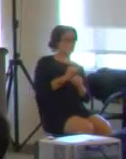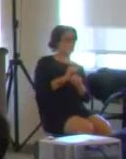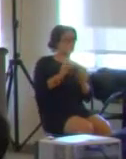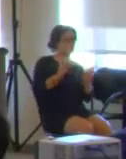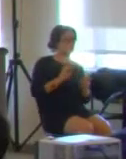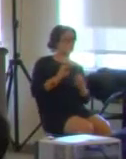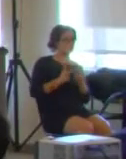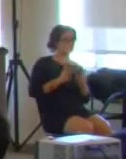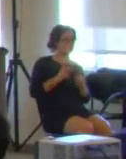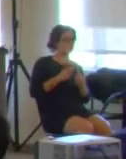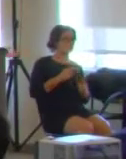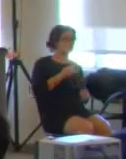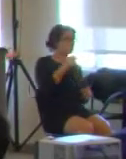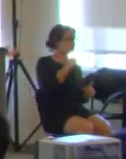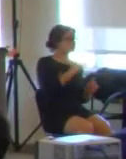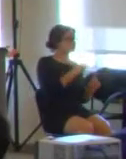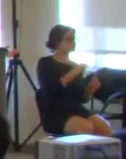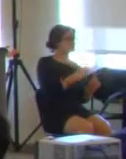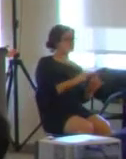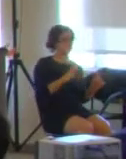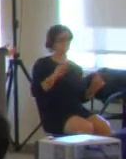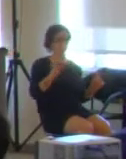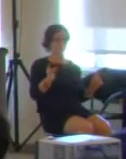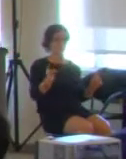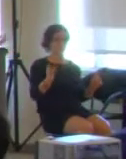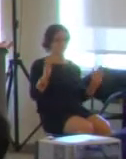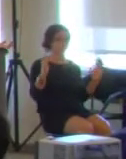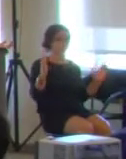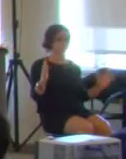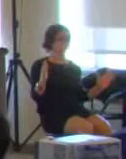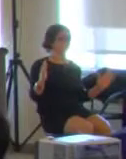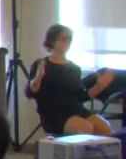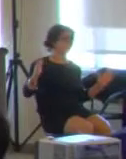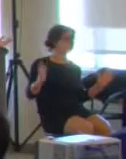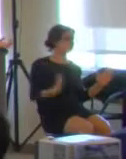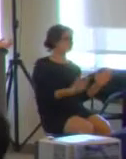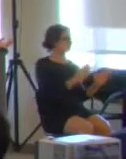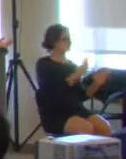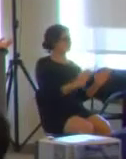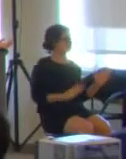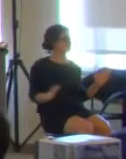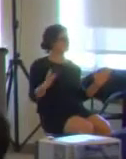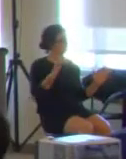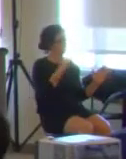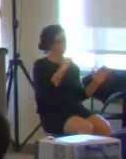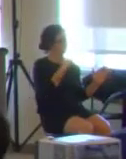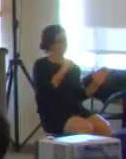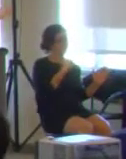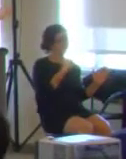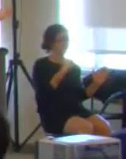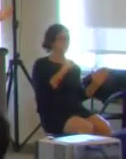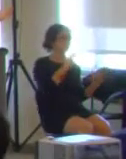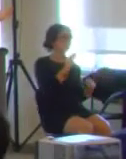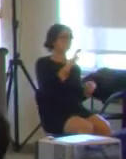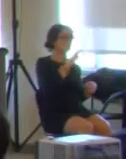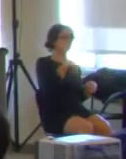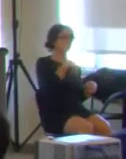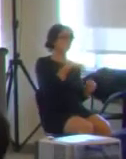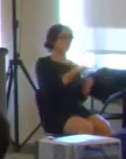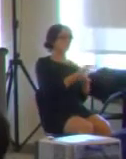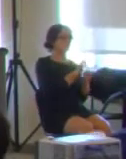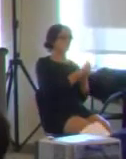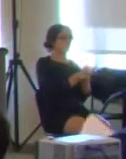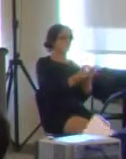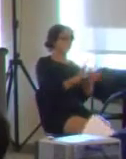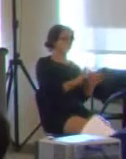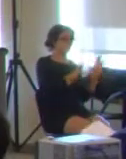with people from 18 to 68. A really broad range, all different kinds, from corporate lawyers